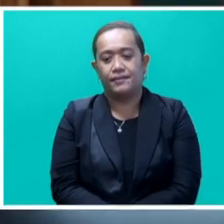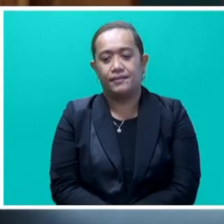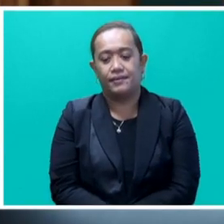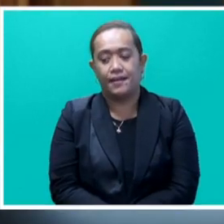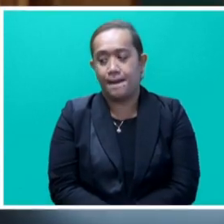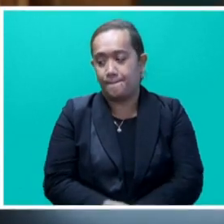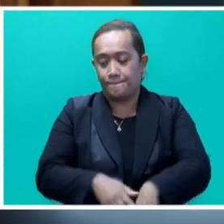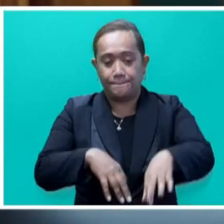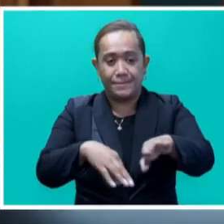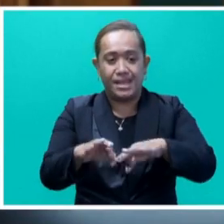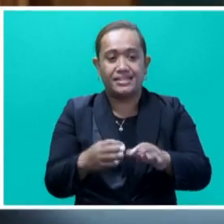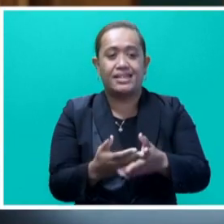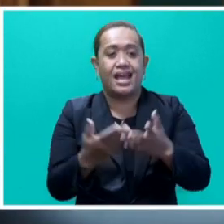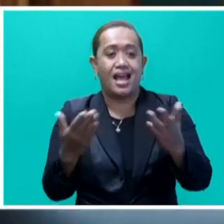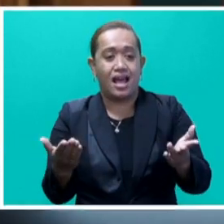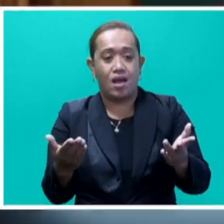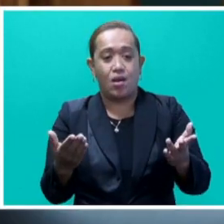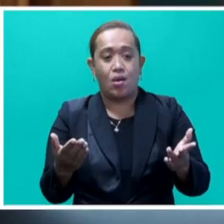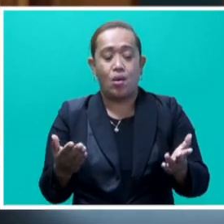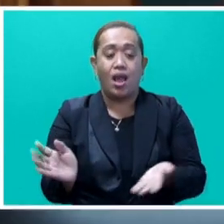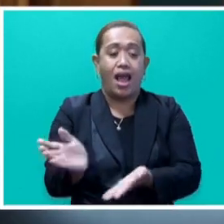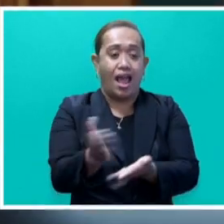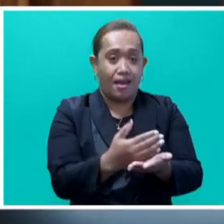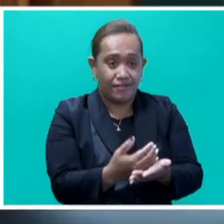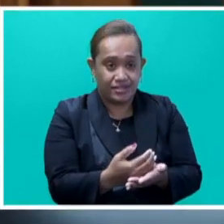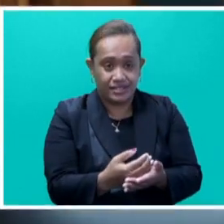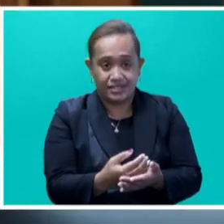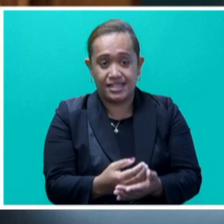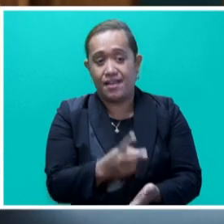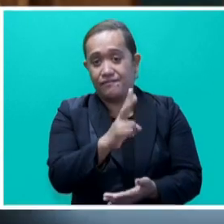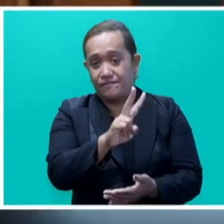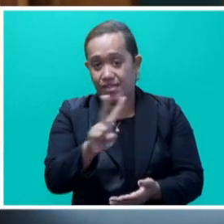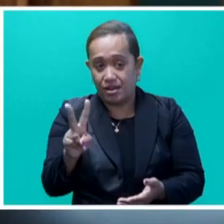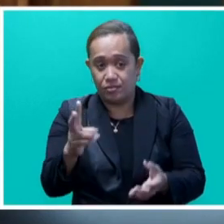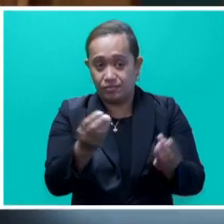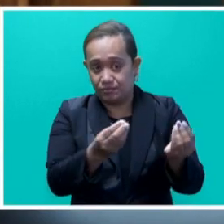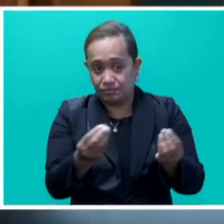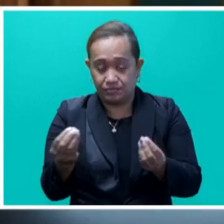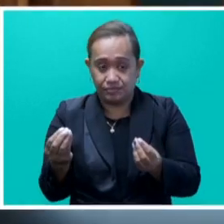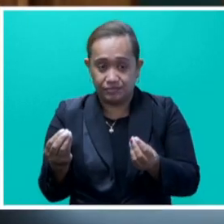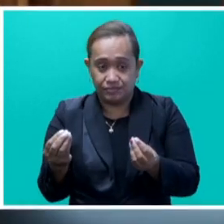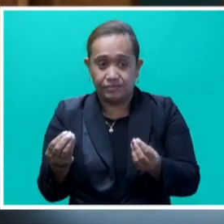plans to harvest and value-add mahogany in Fiji. But if